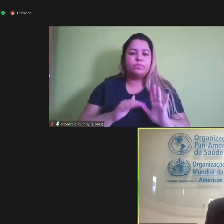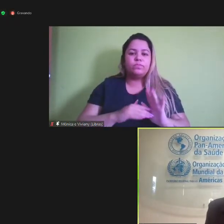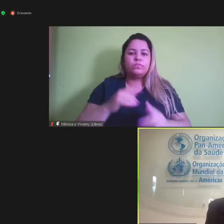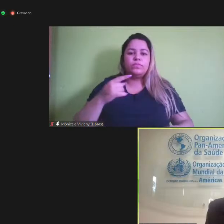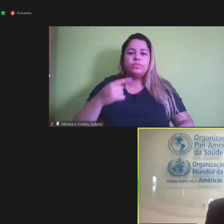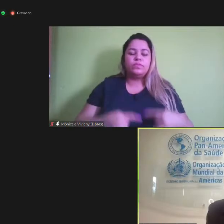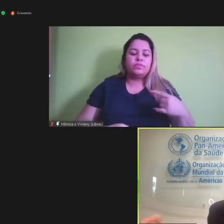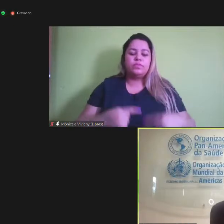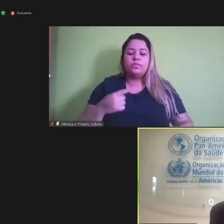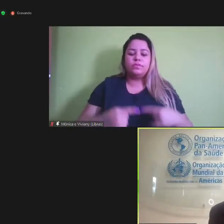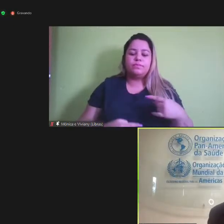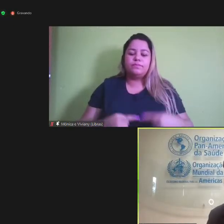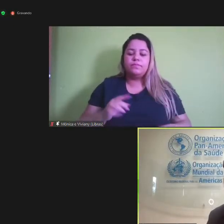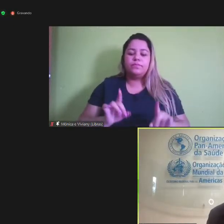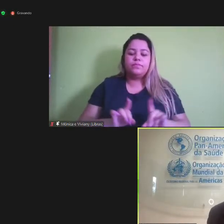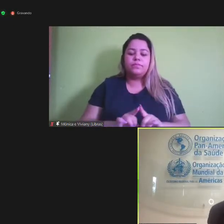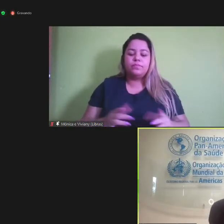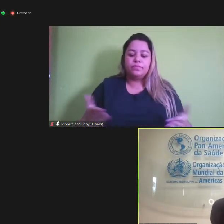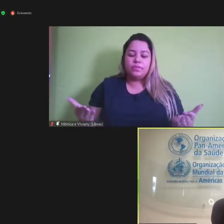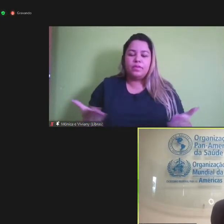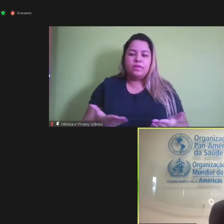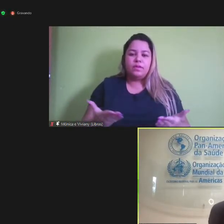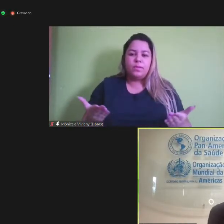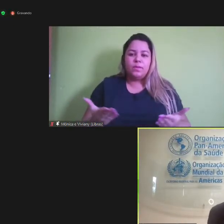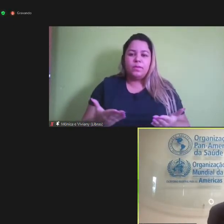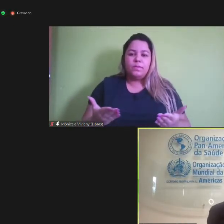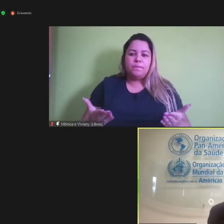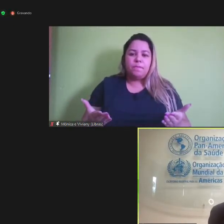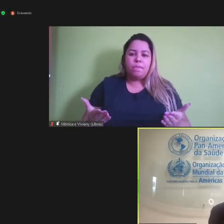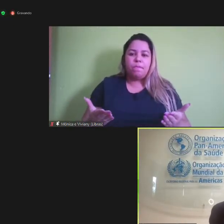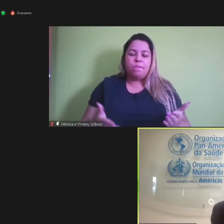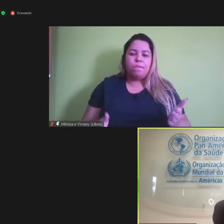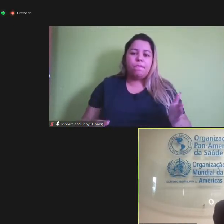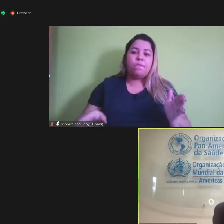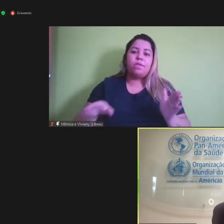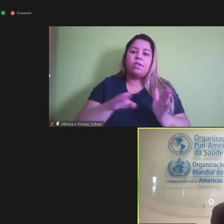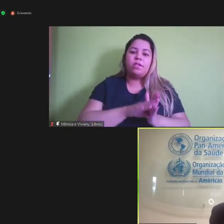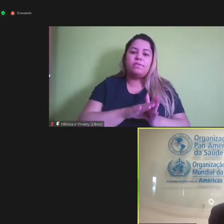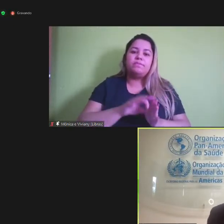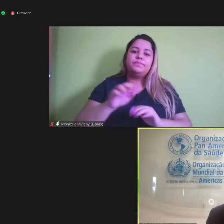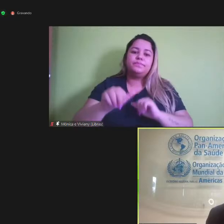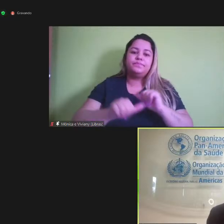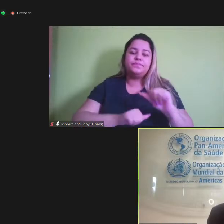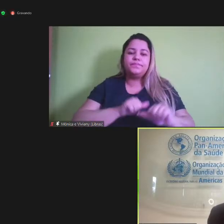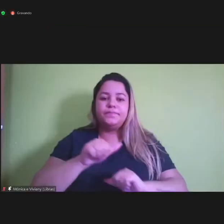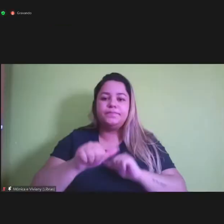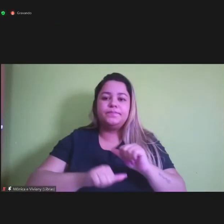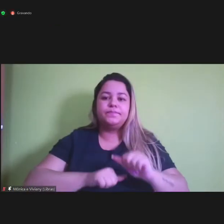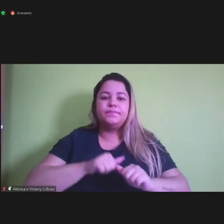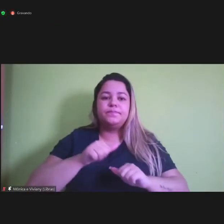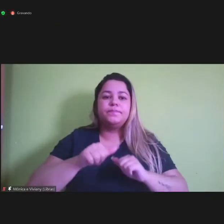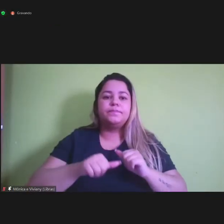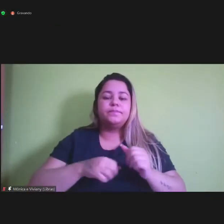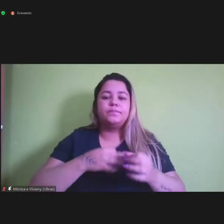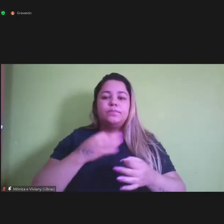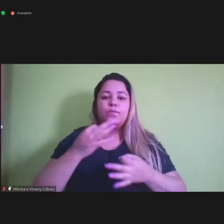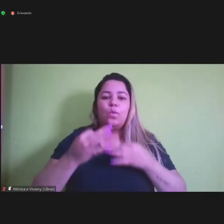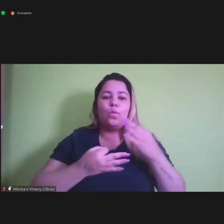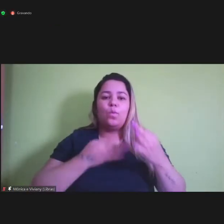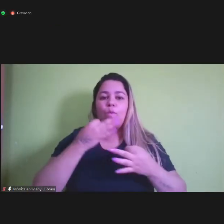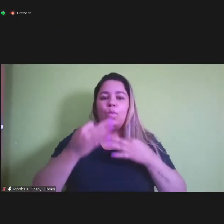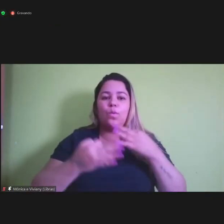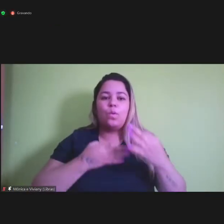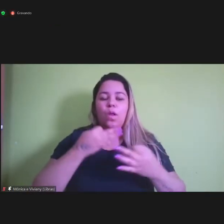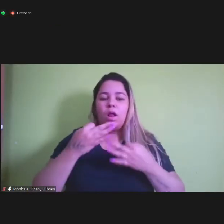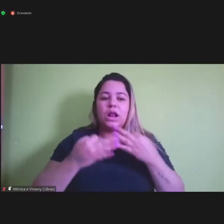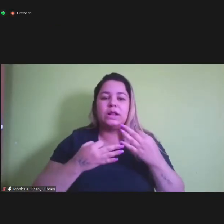us to enrich this debate. And now we arrive in the moments to exchange and interact